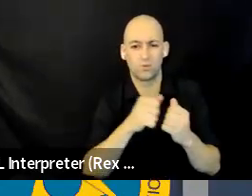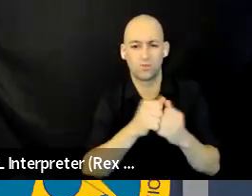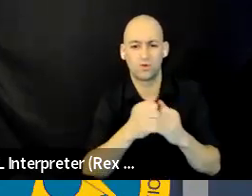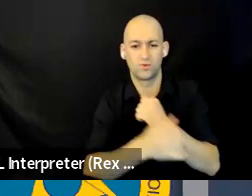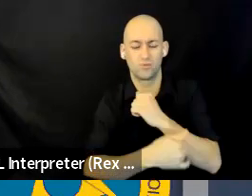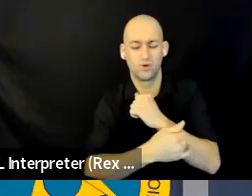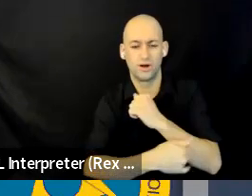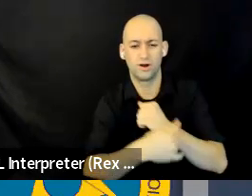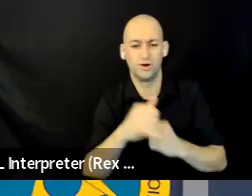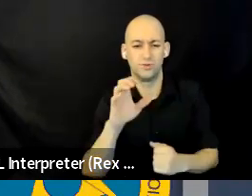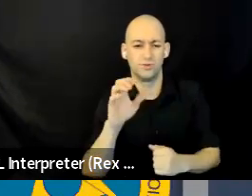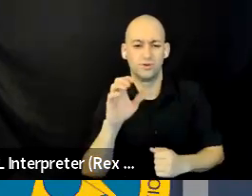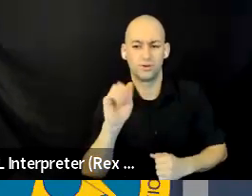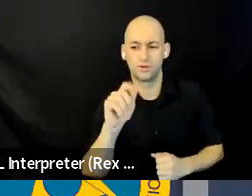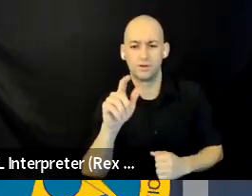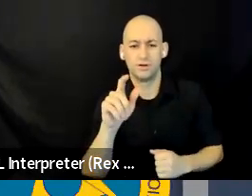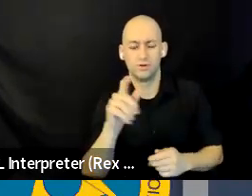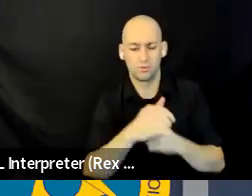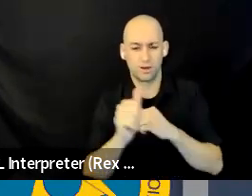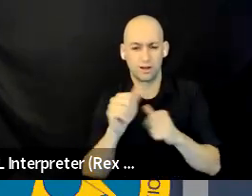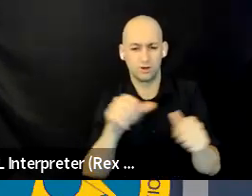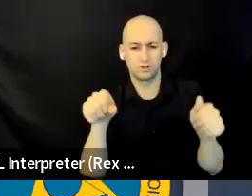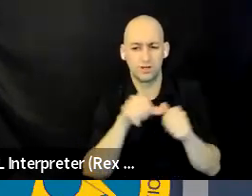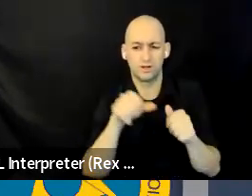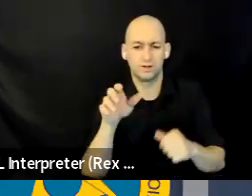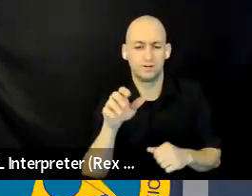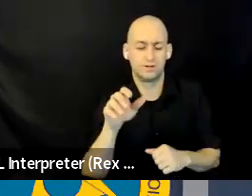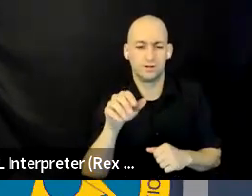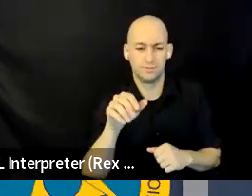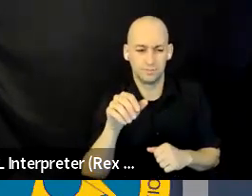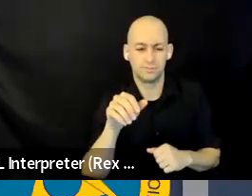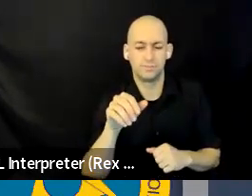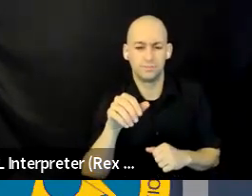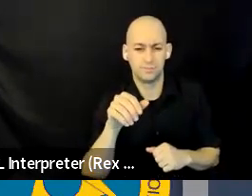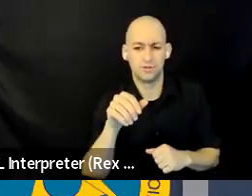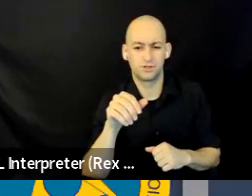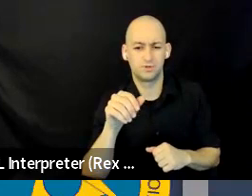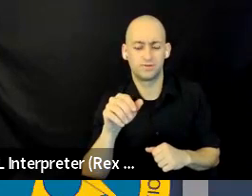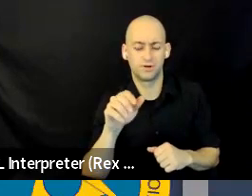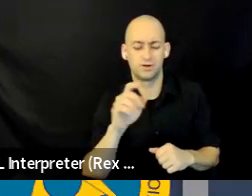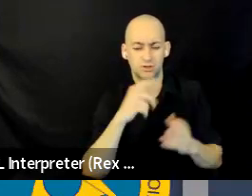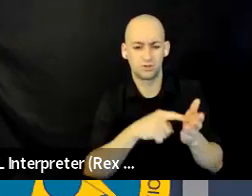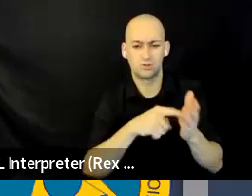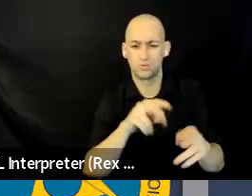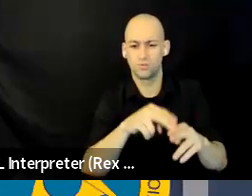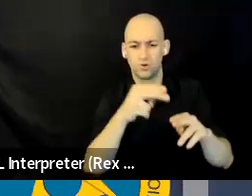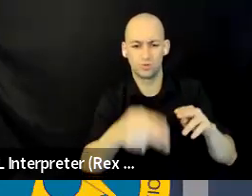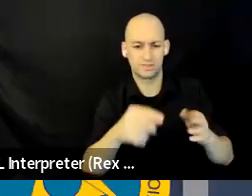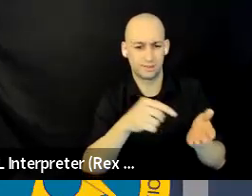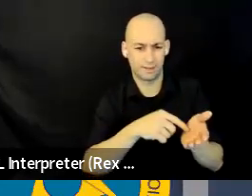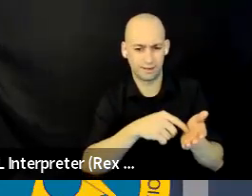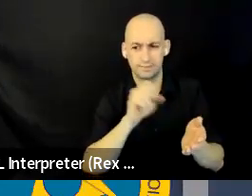research study authored by the UC Davis Institute for Transportation Studies shows that induced demand can occur in both rural and